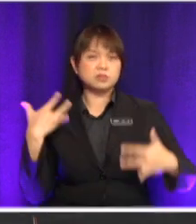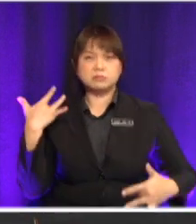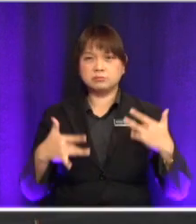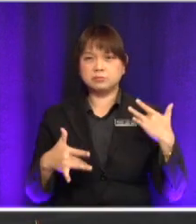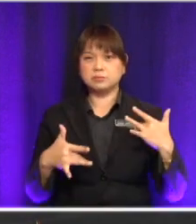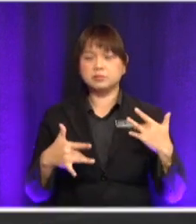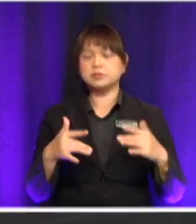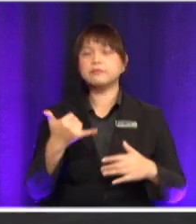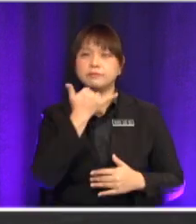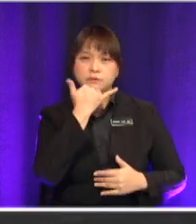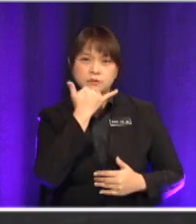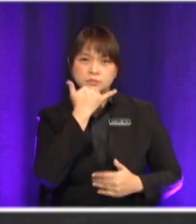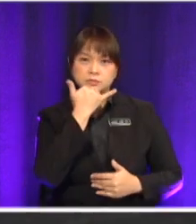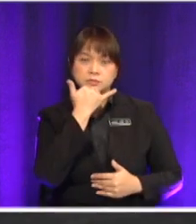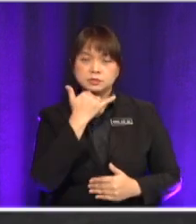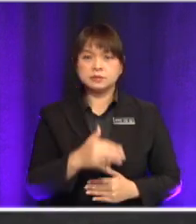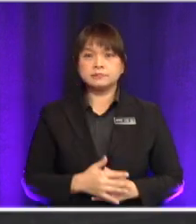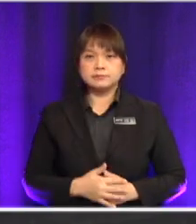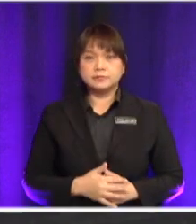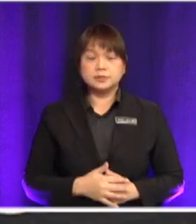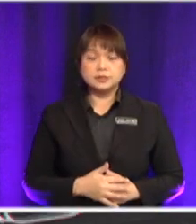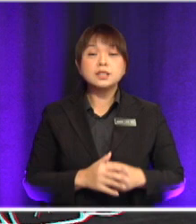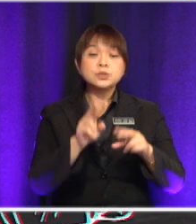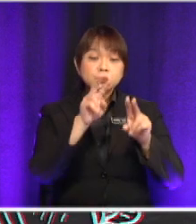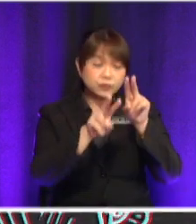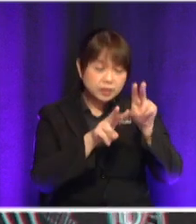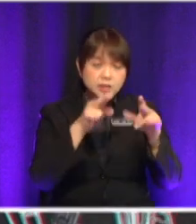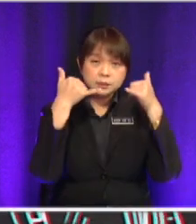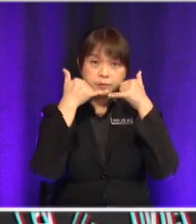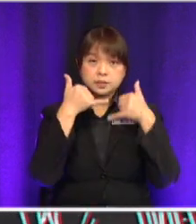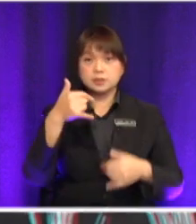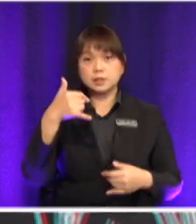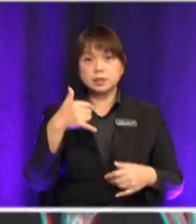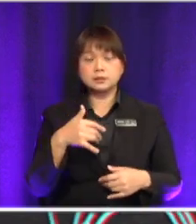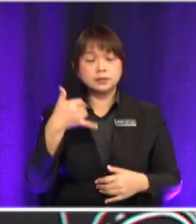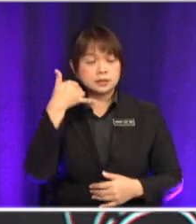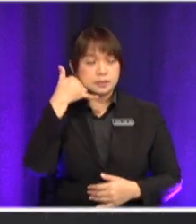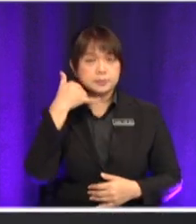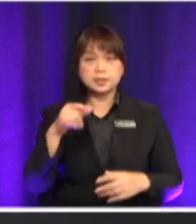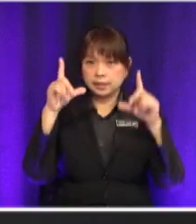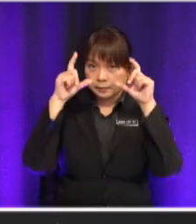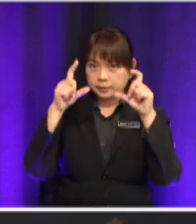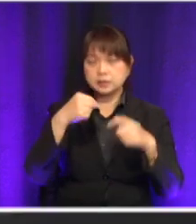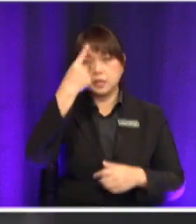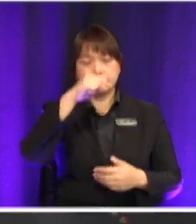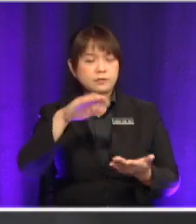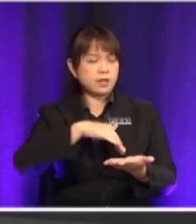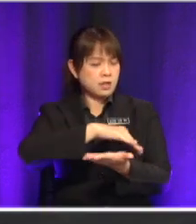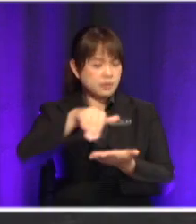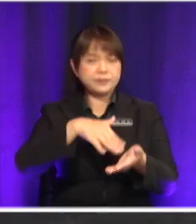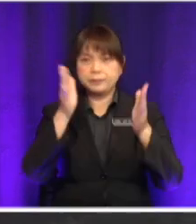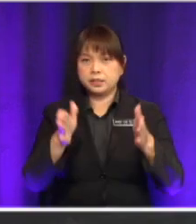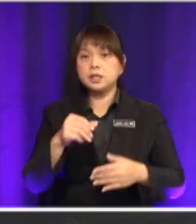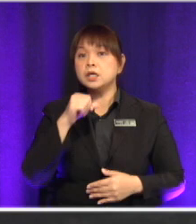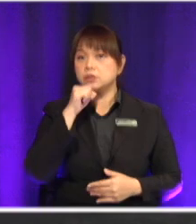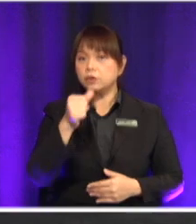it's false, because surveillance camera is for everything. It's not just for criminals. And the third one,